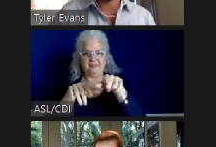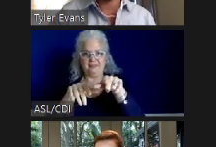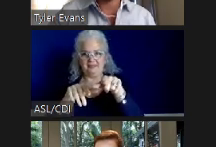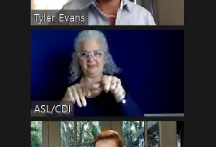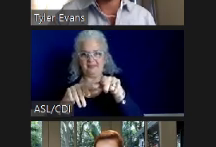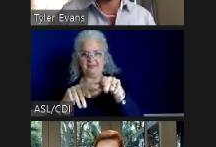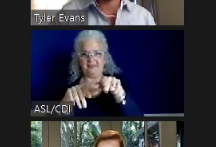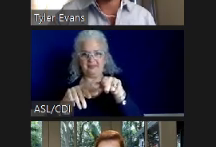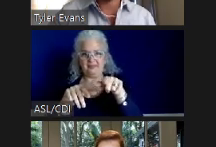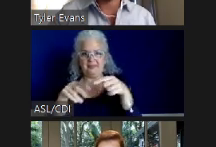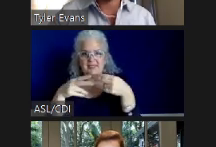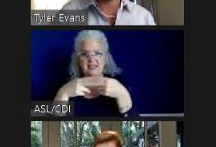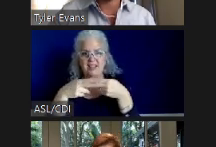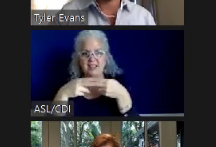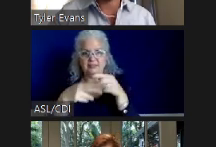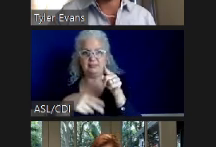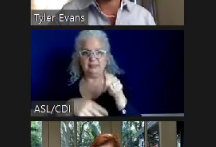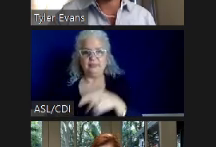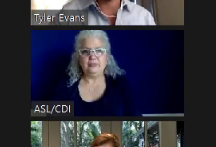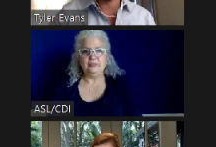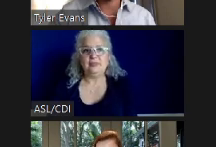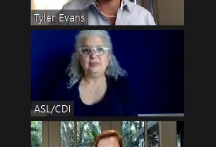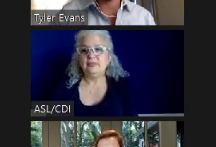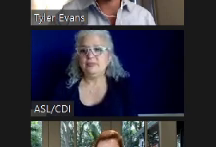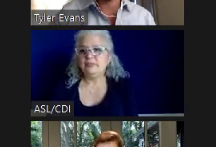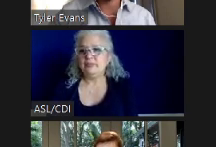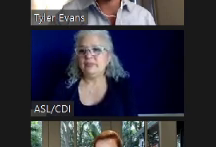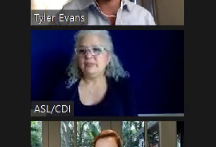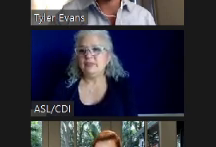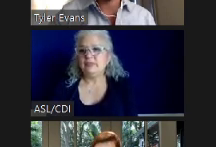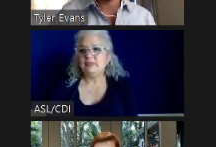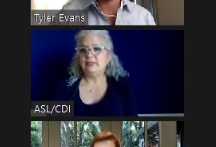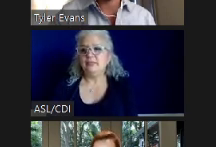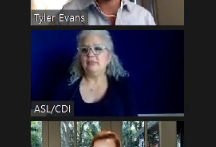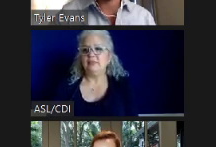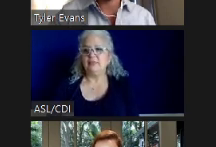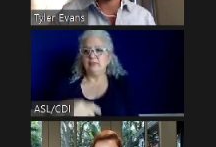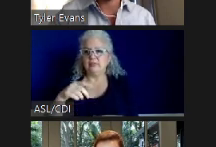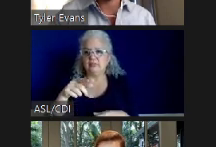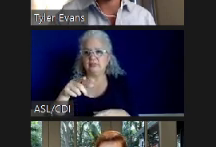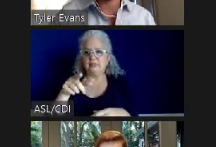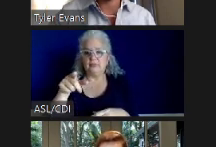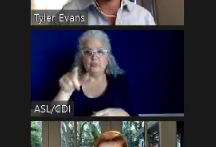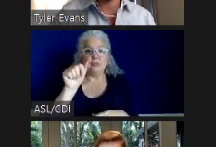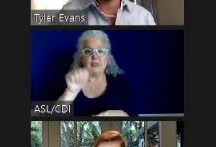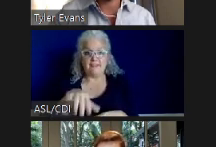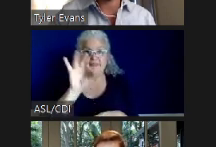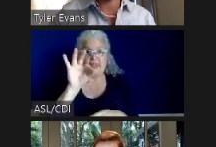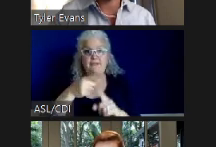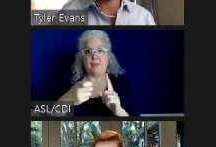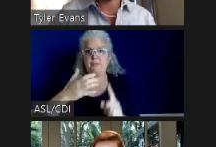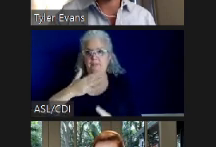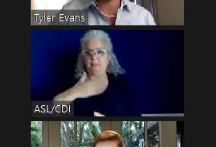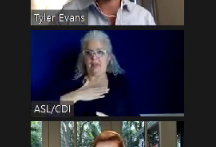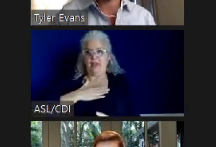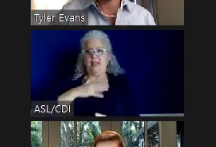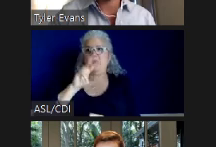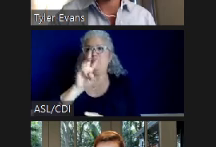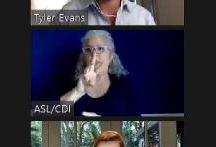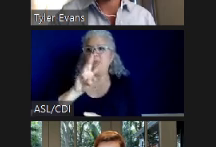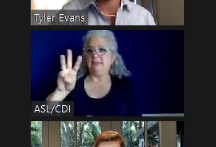So this is on our website, and honestly, this is how I answer these questions myself, because I have to always remember.